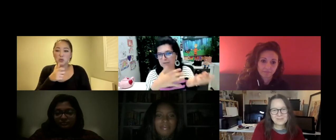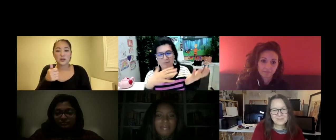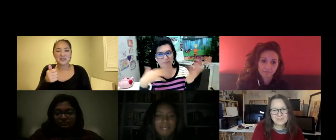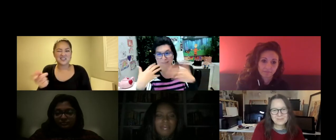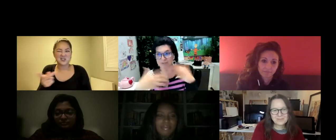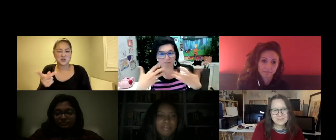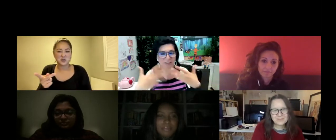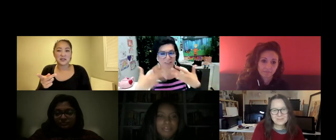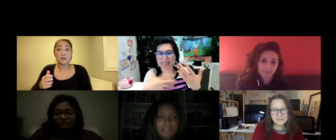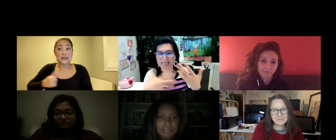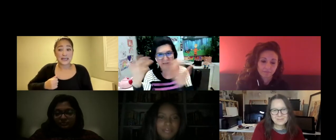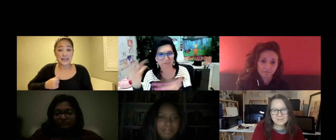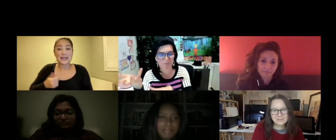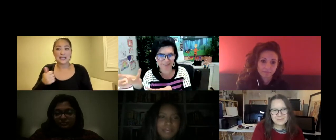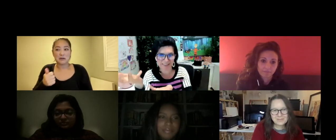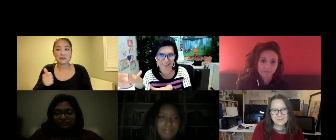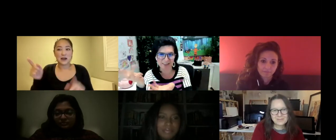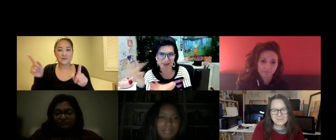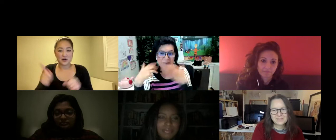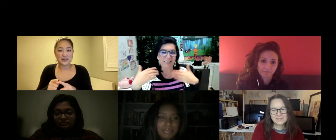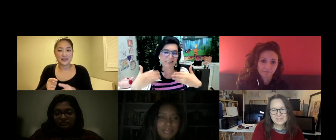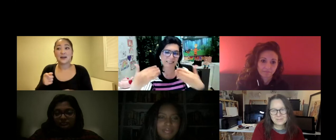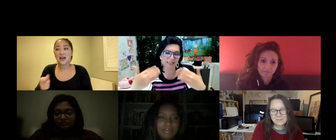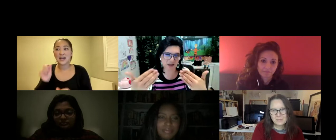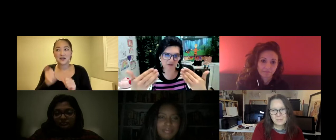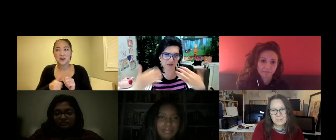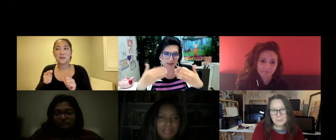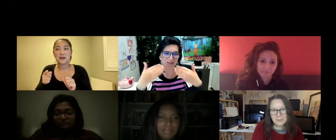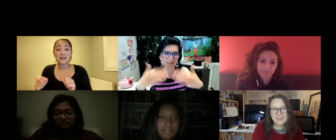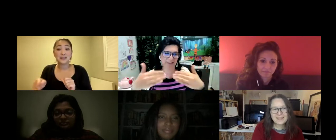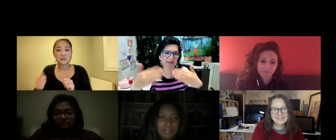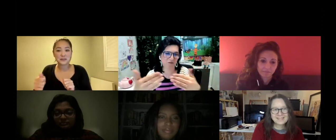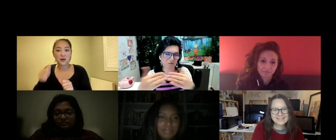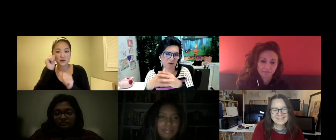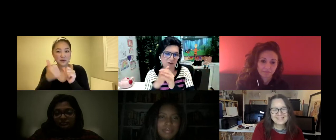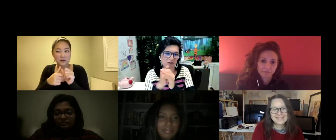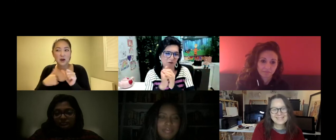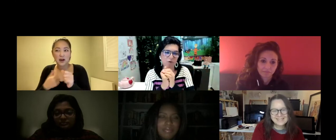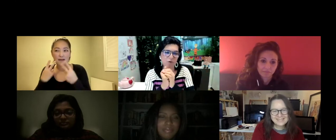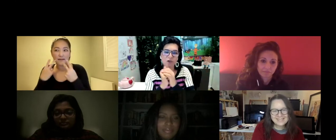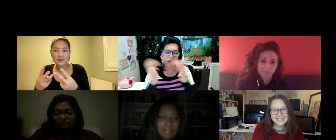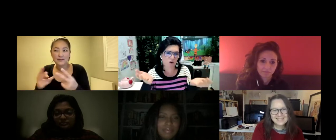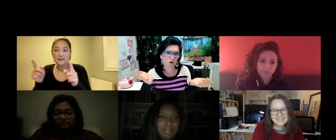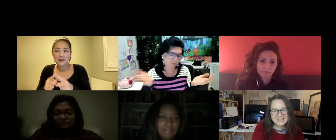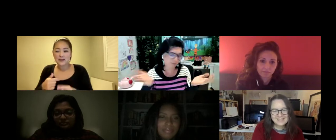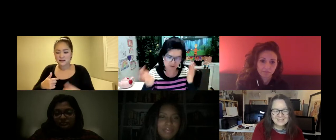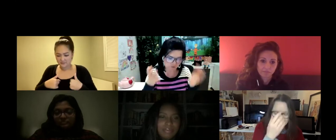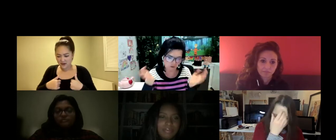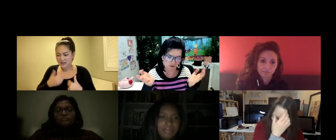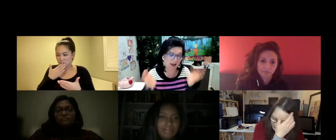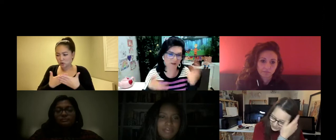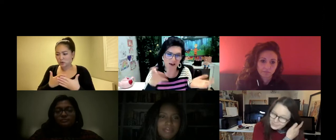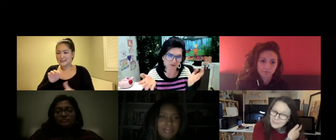Canadian. And this was the feeling he had when he went back to India. Like, am I Indian enough? Am I this enough? Whenever you go, and especially